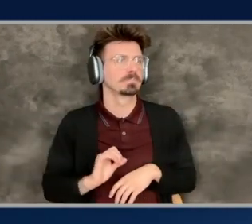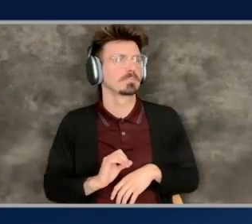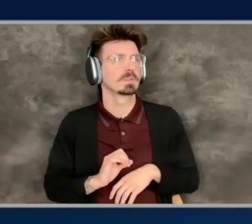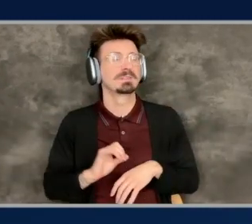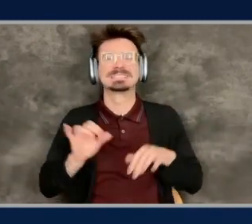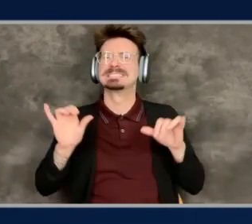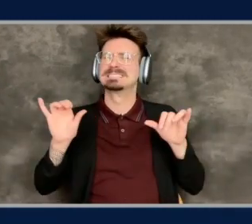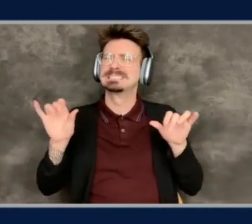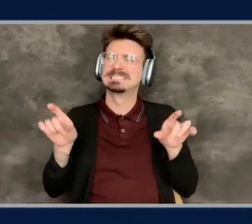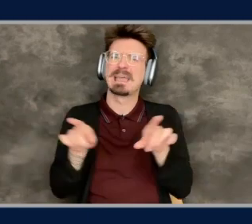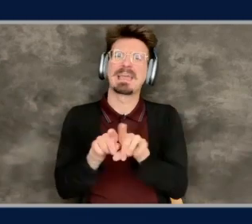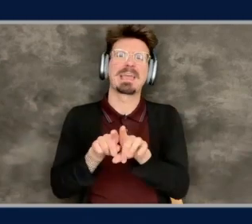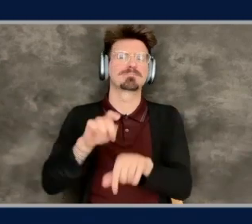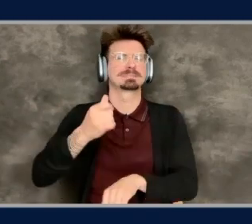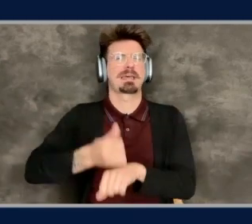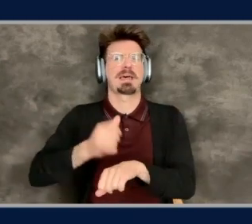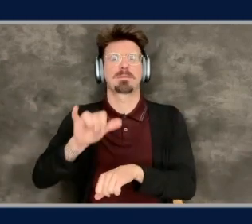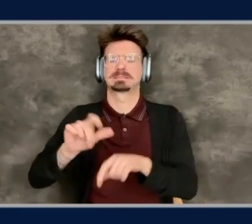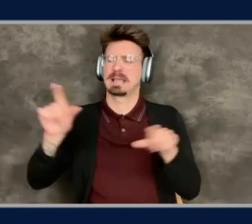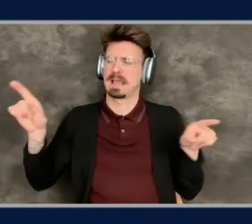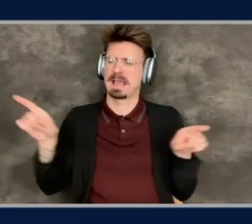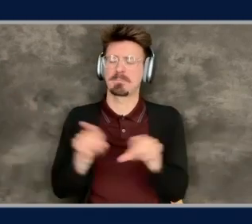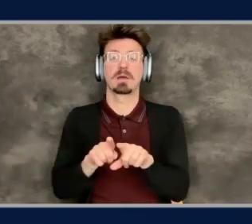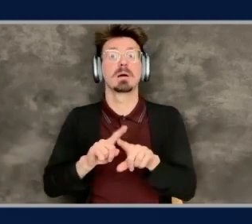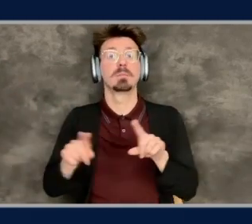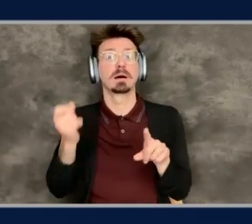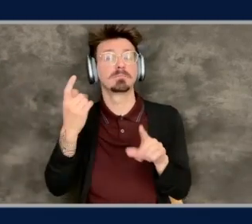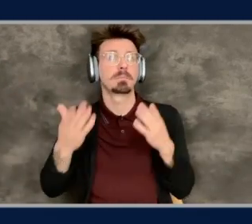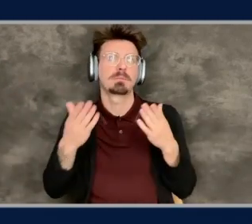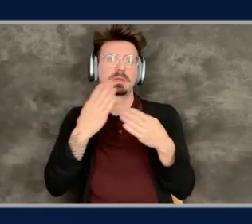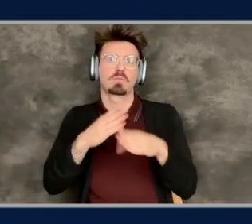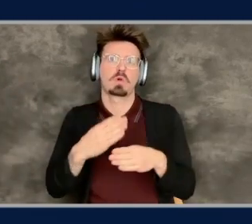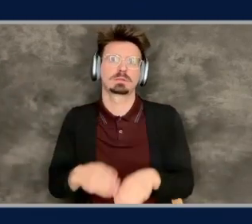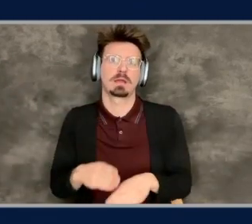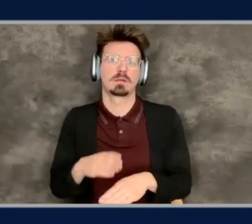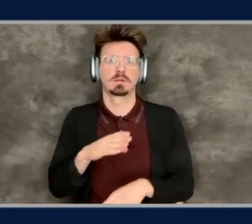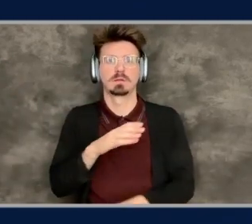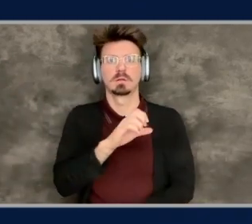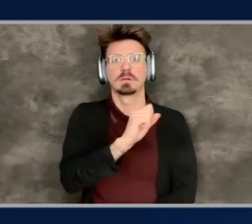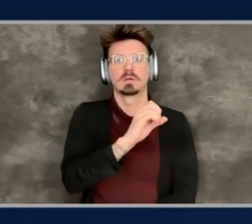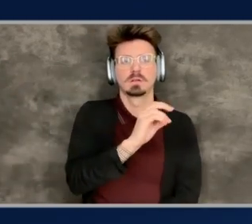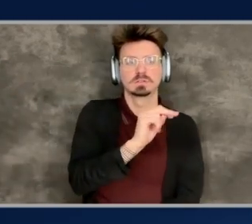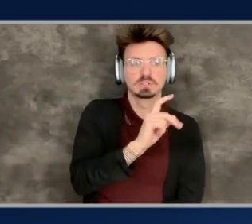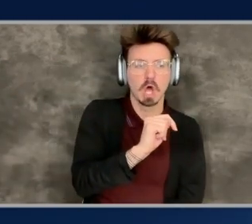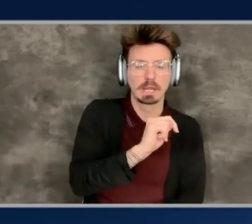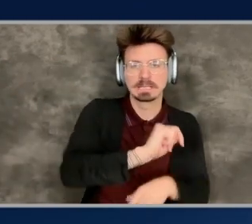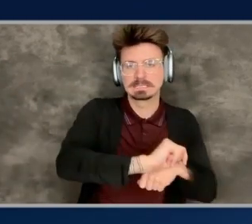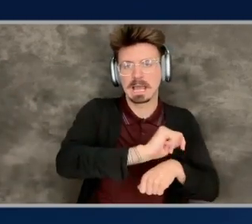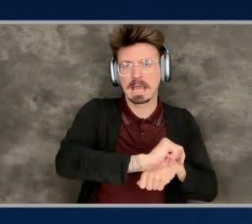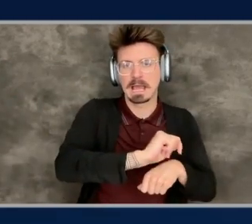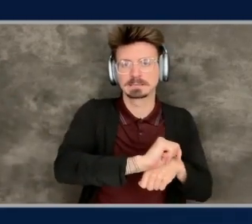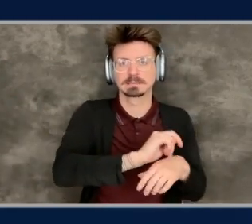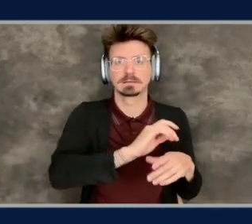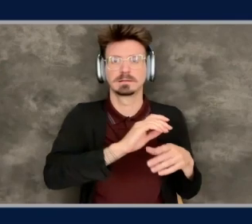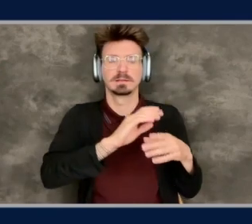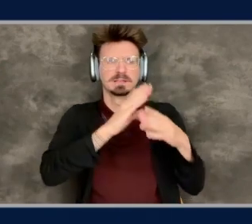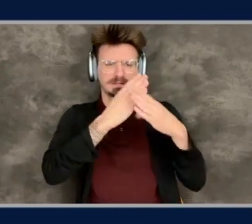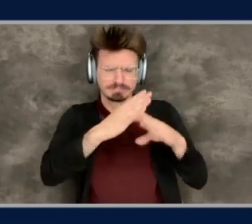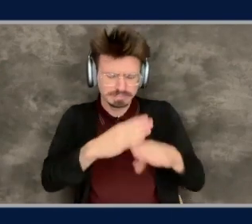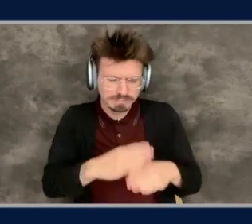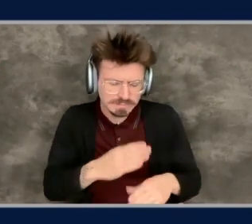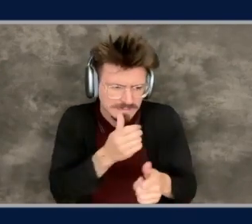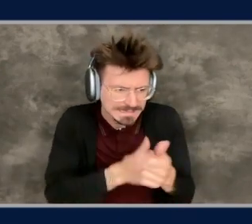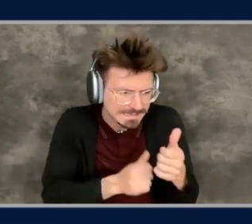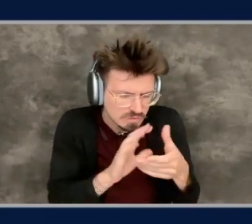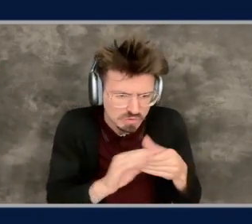Exactly. You would maybe have like it broken down into Asana tasks, you know, you burn down the stories, but you've got a